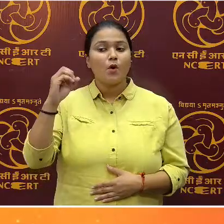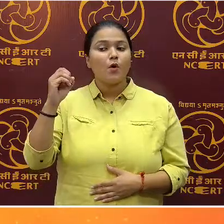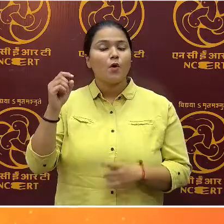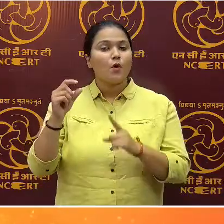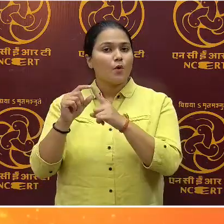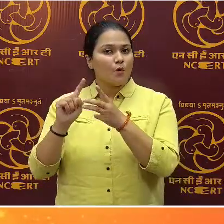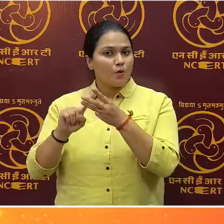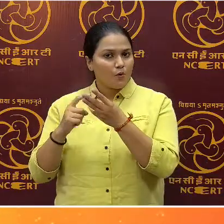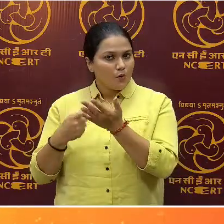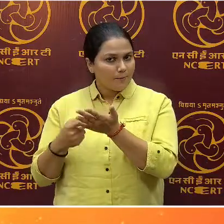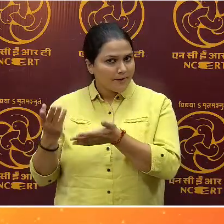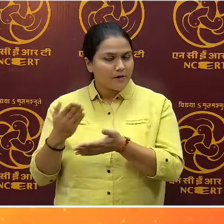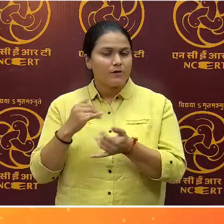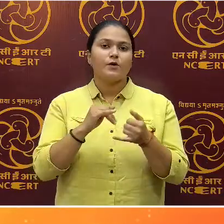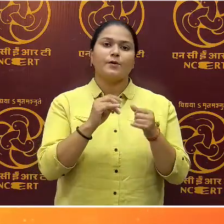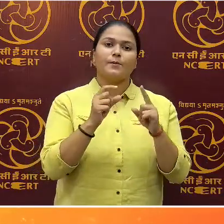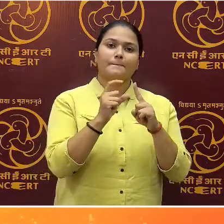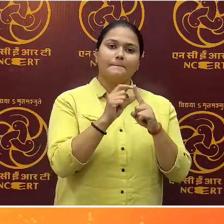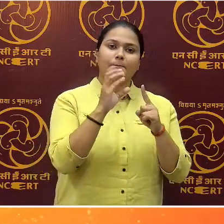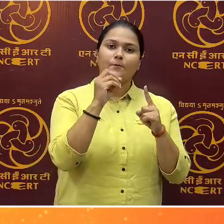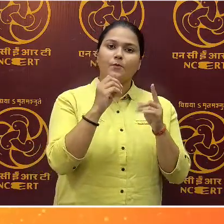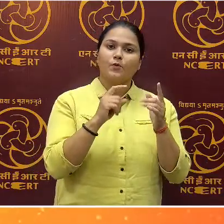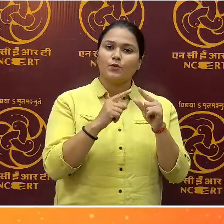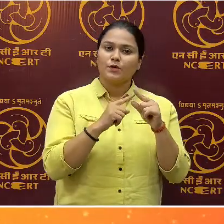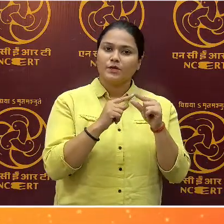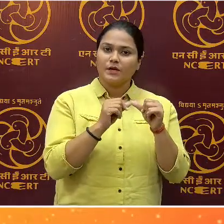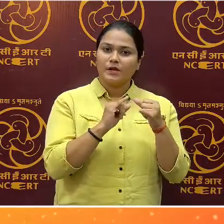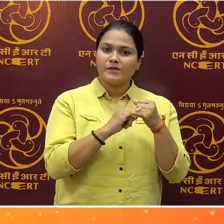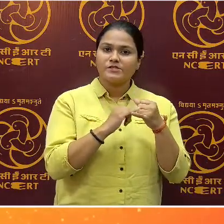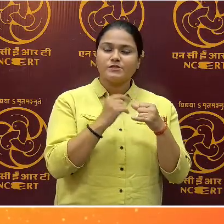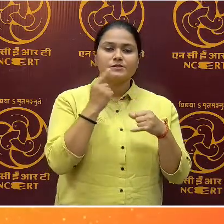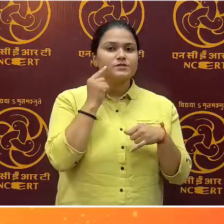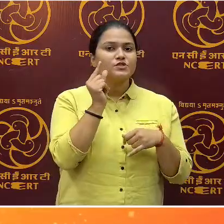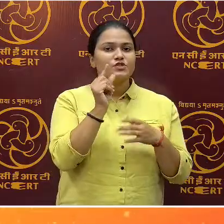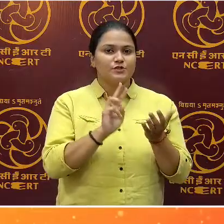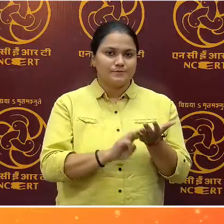about, what do we mean by dilute and concentrated